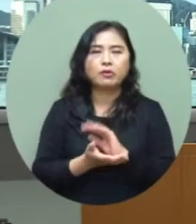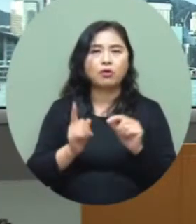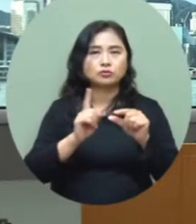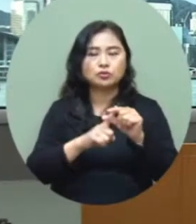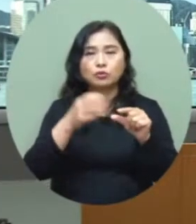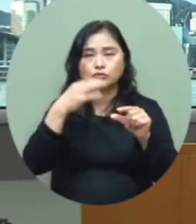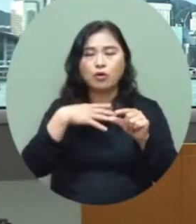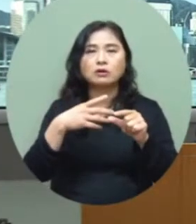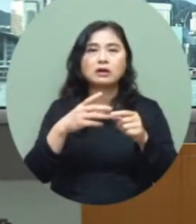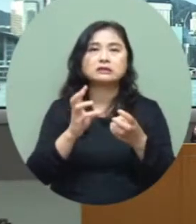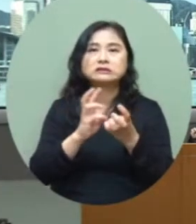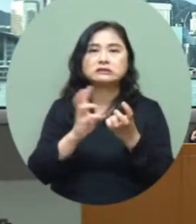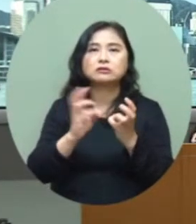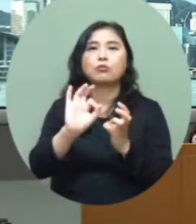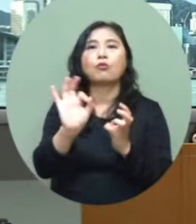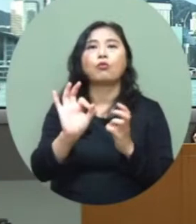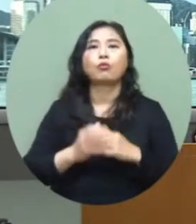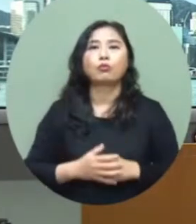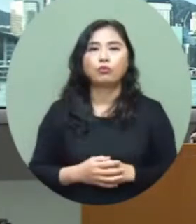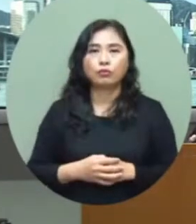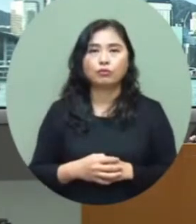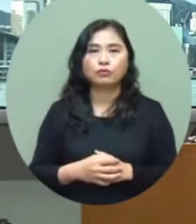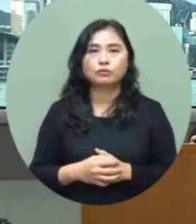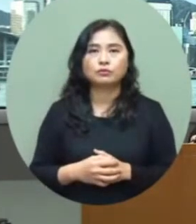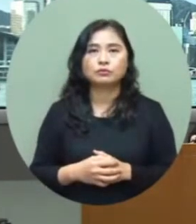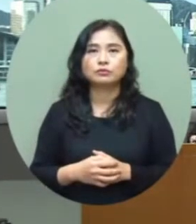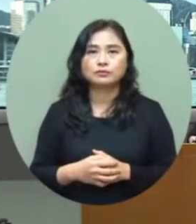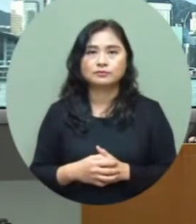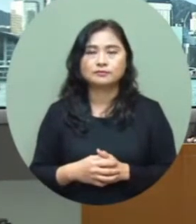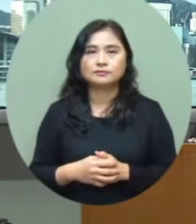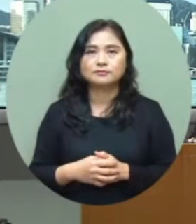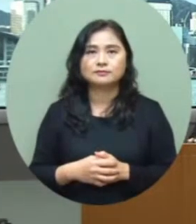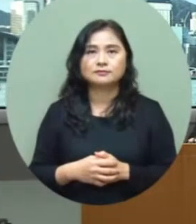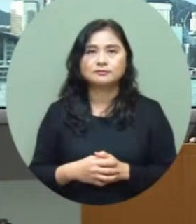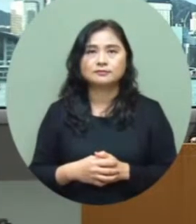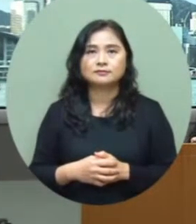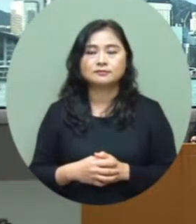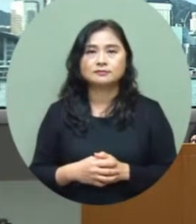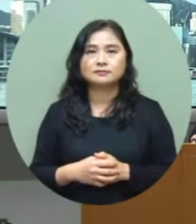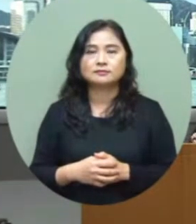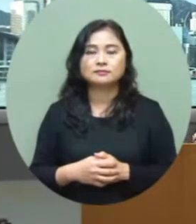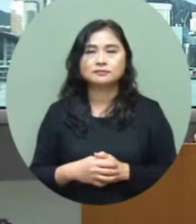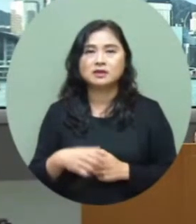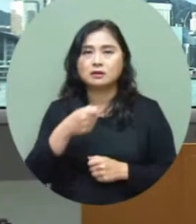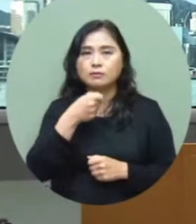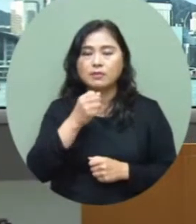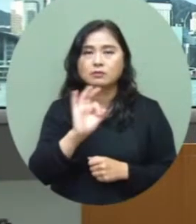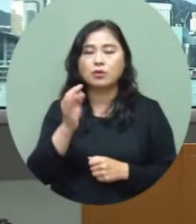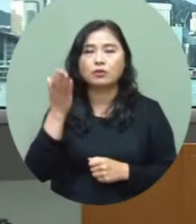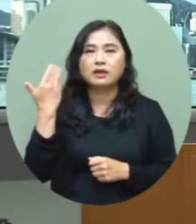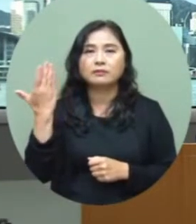We have not seen from the computer record any consumption of